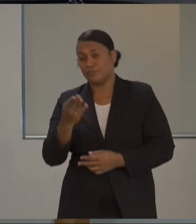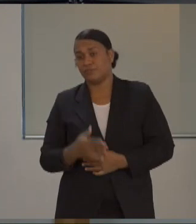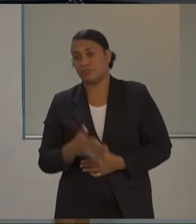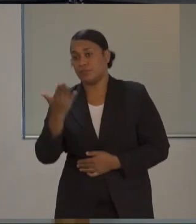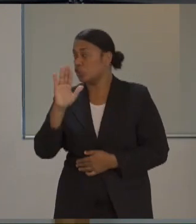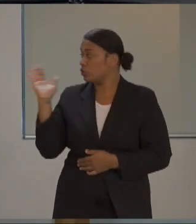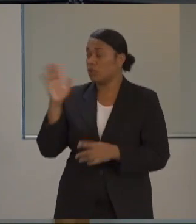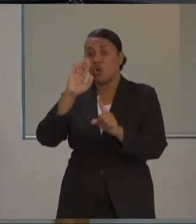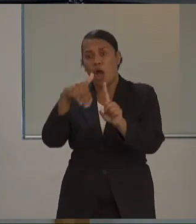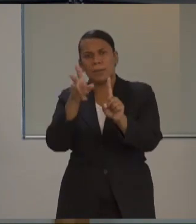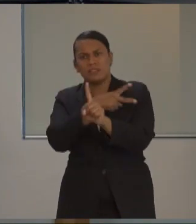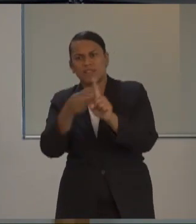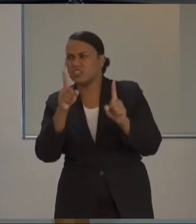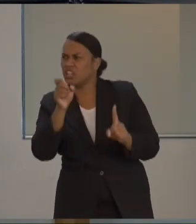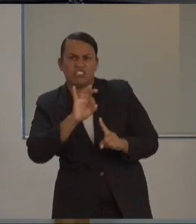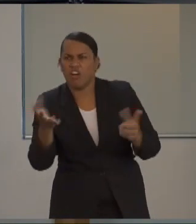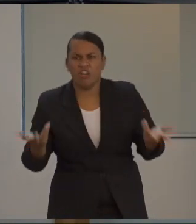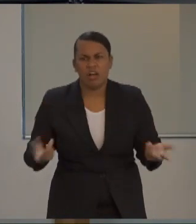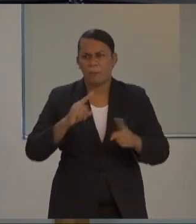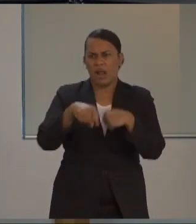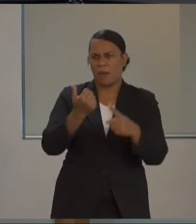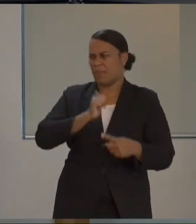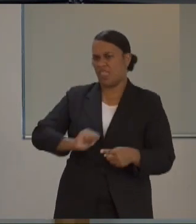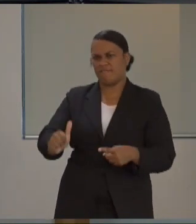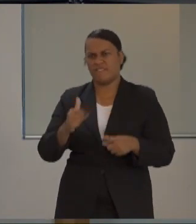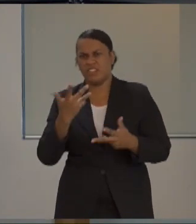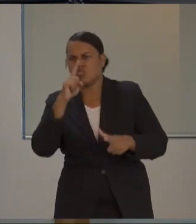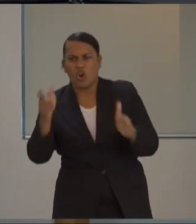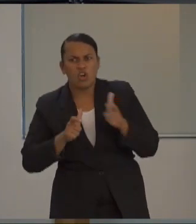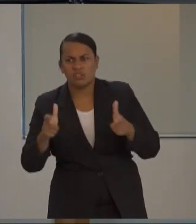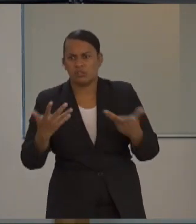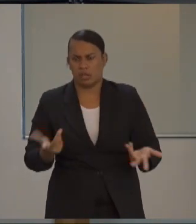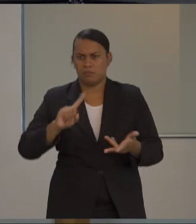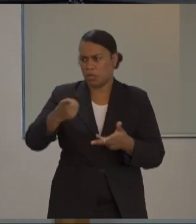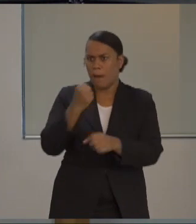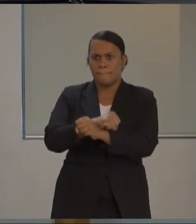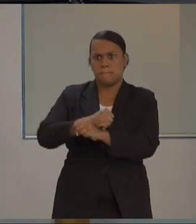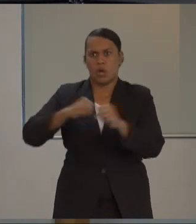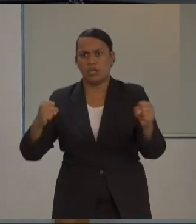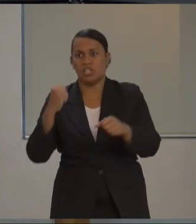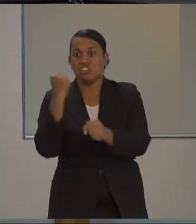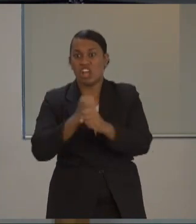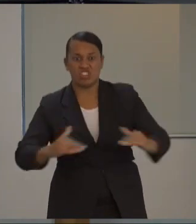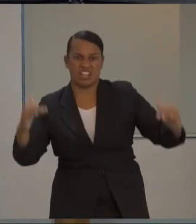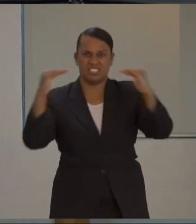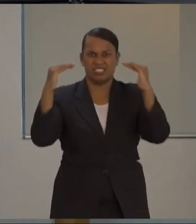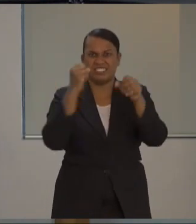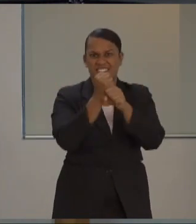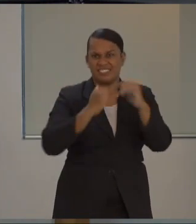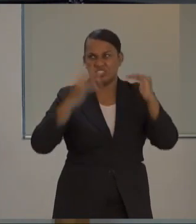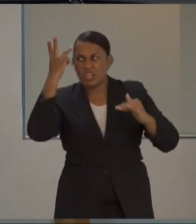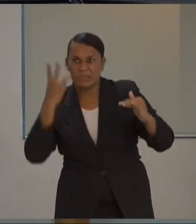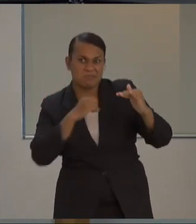really caused by not being able to control your behavior, but rather by the power dynamics of gender inequality, will you be working with CSOs and